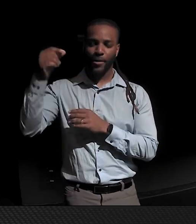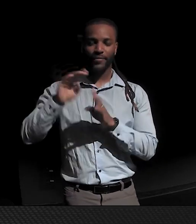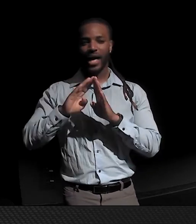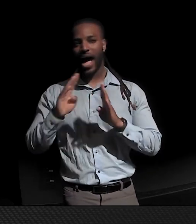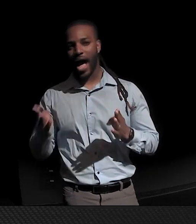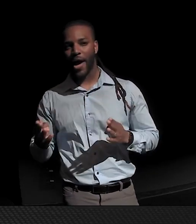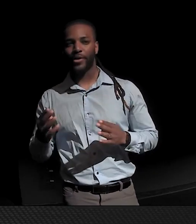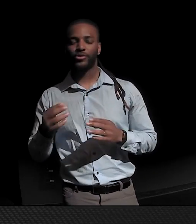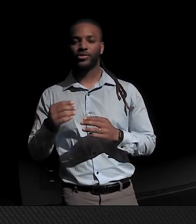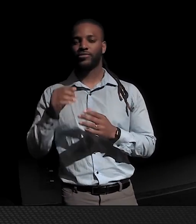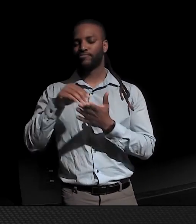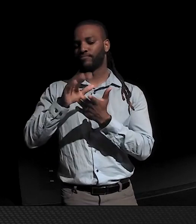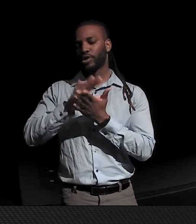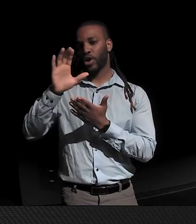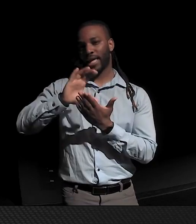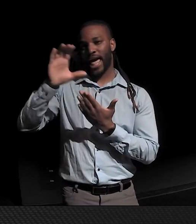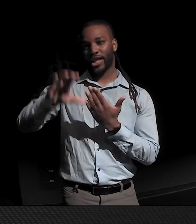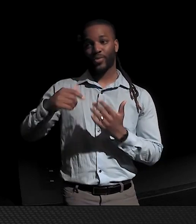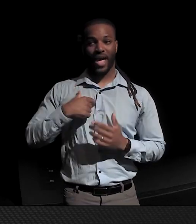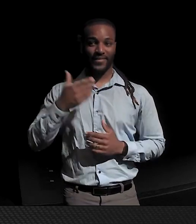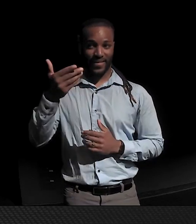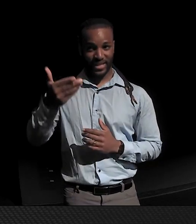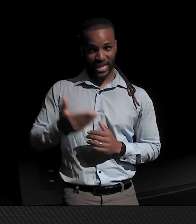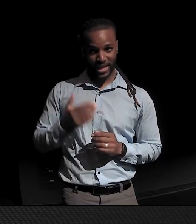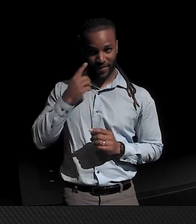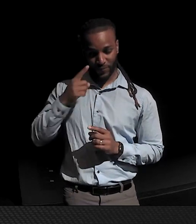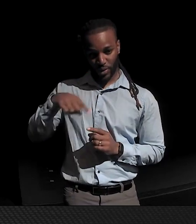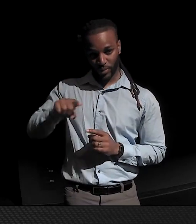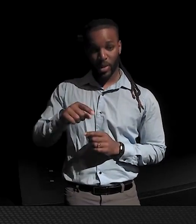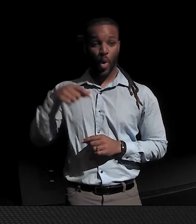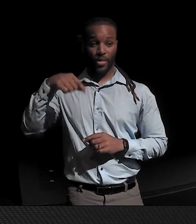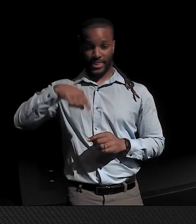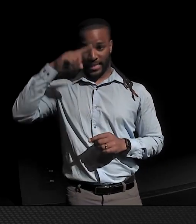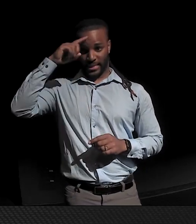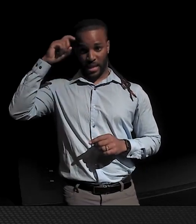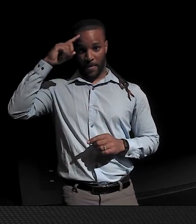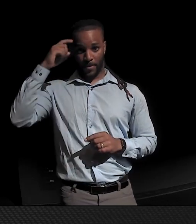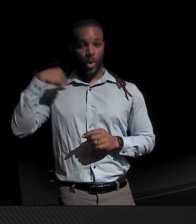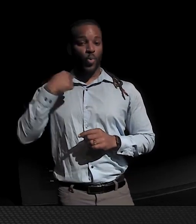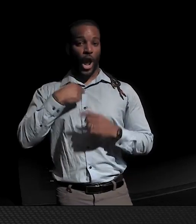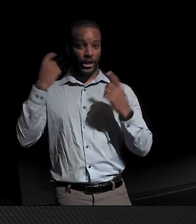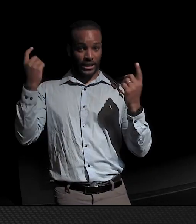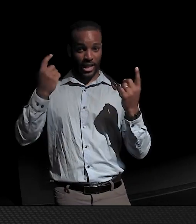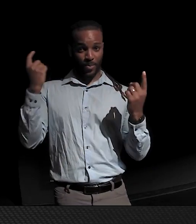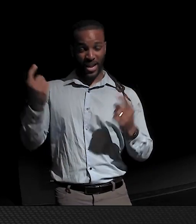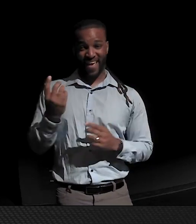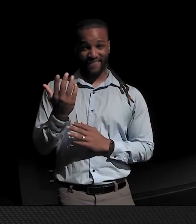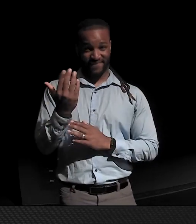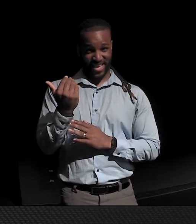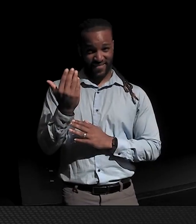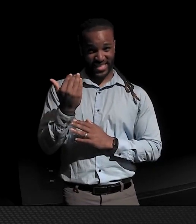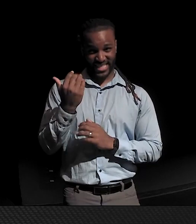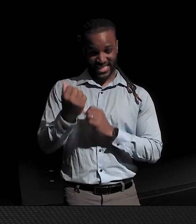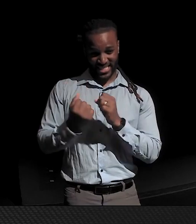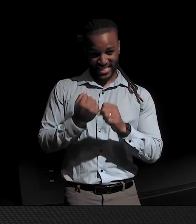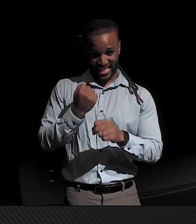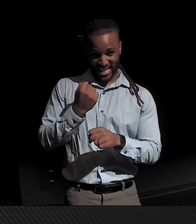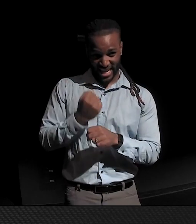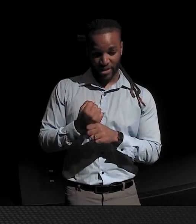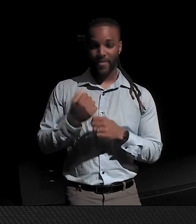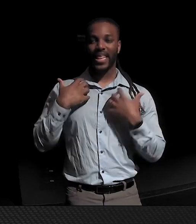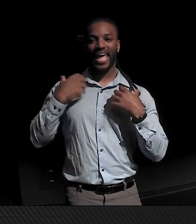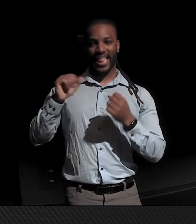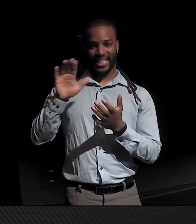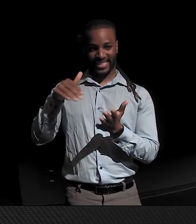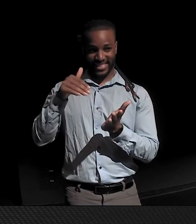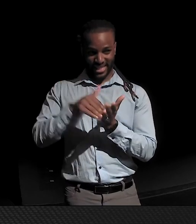night, have it on your calendar, we have an invitation for you. So this summer, we are celebrating 15 years of the